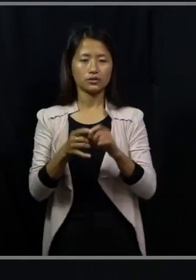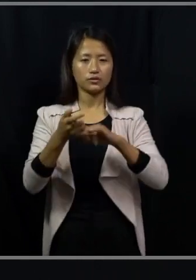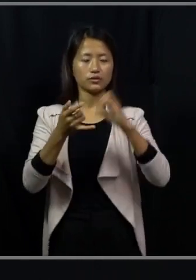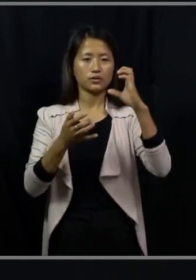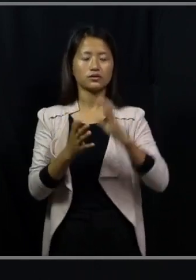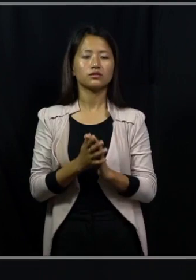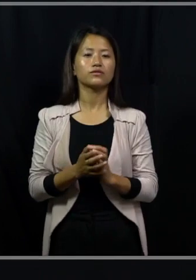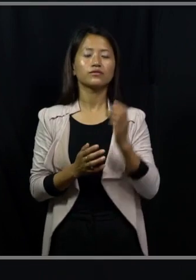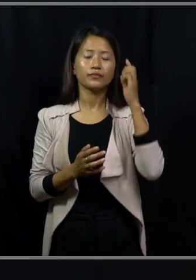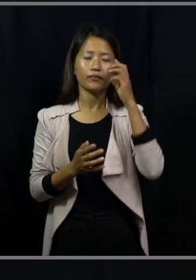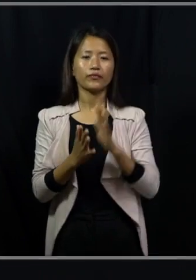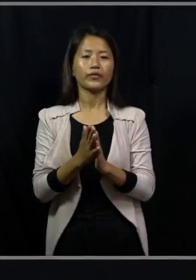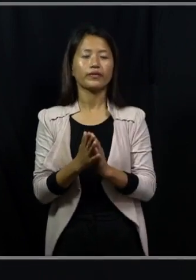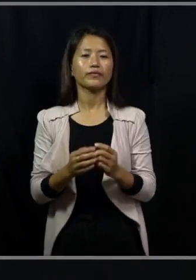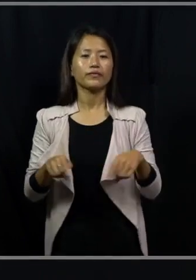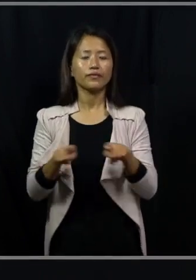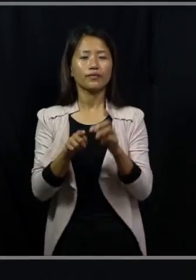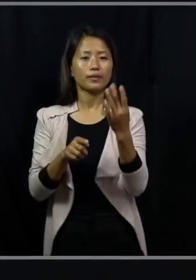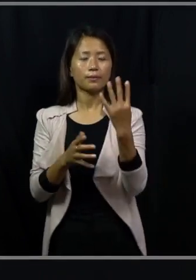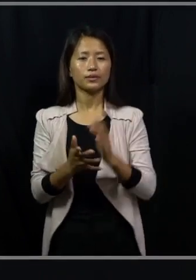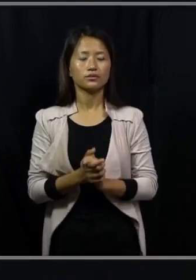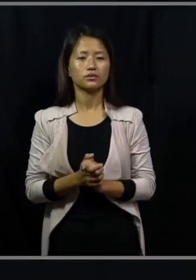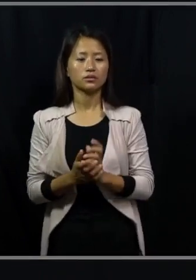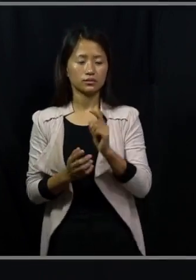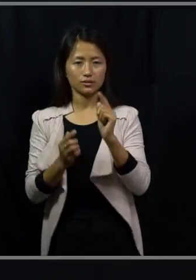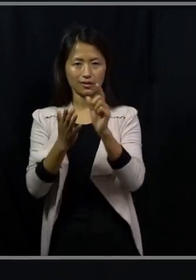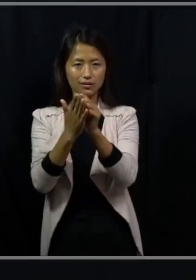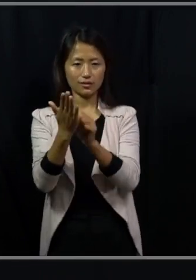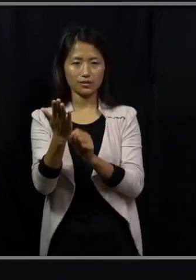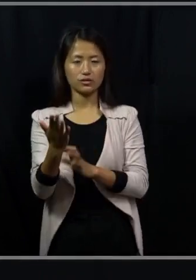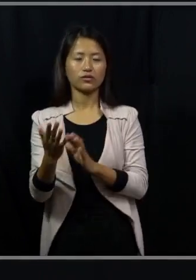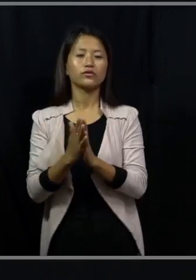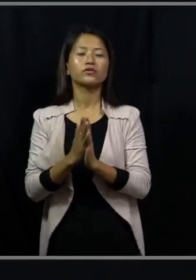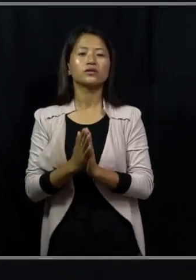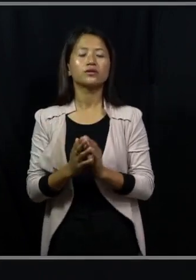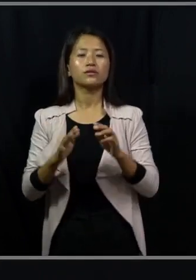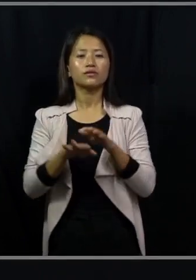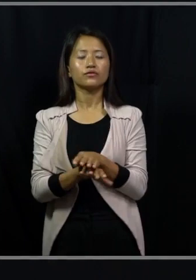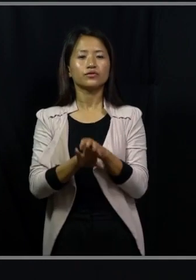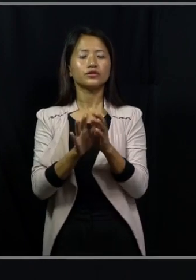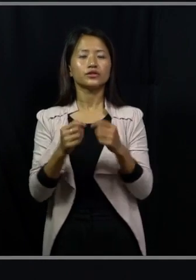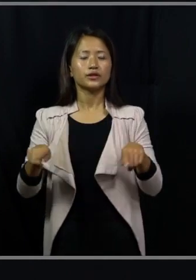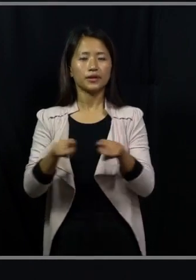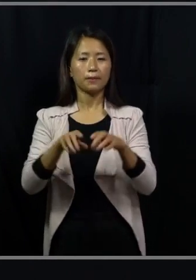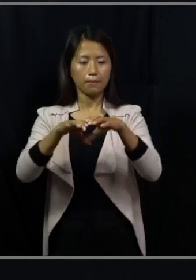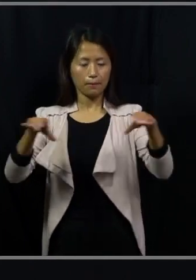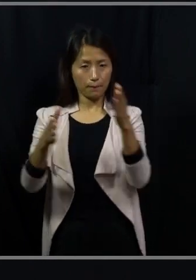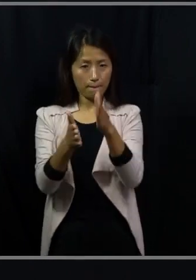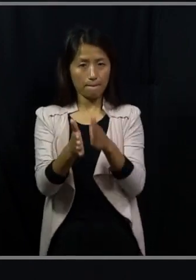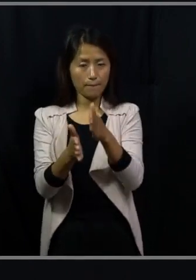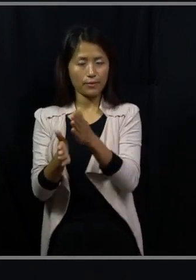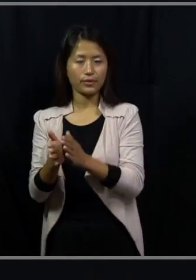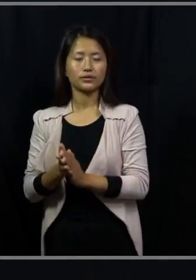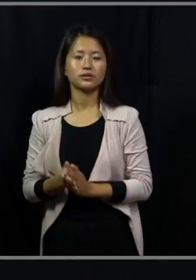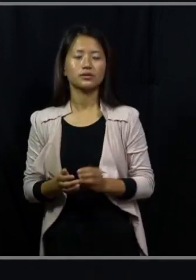signs and numbers, okay? And there was a list of about 5000 oxen, fish and bread, and these goods